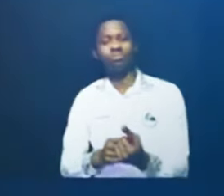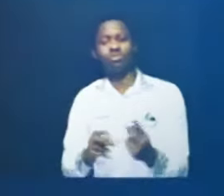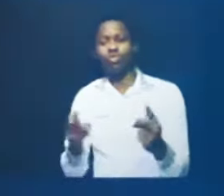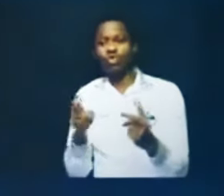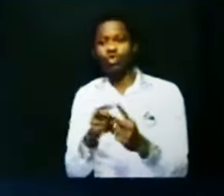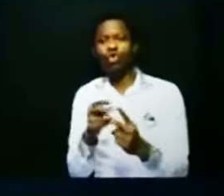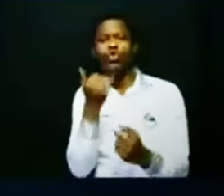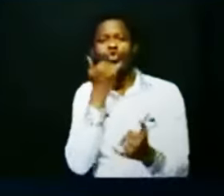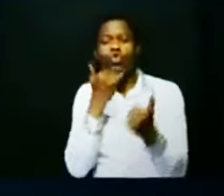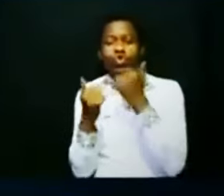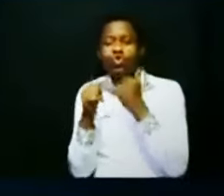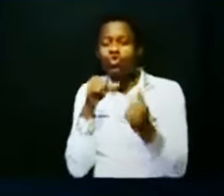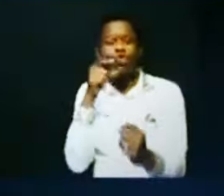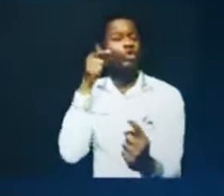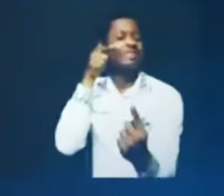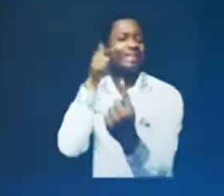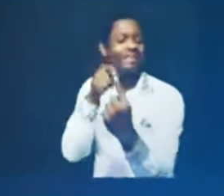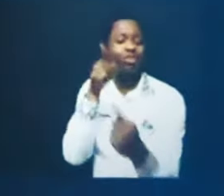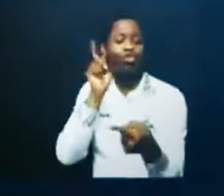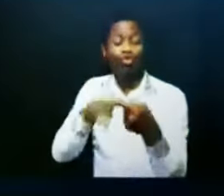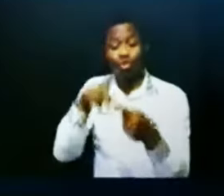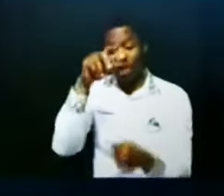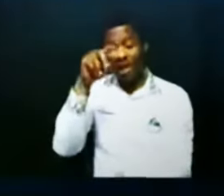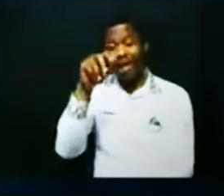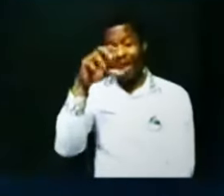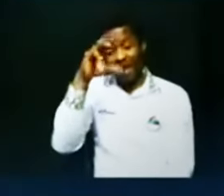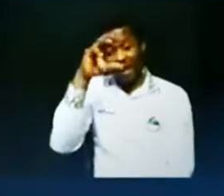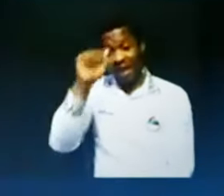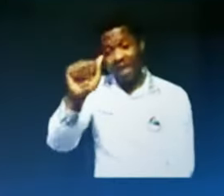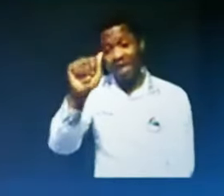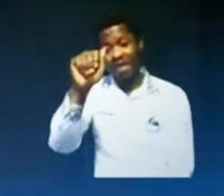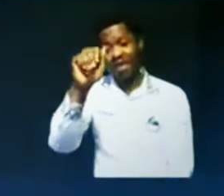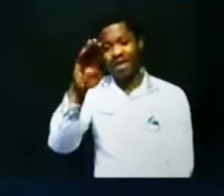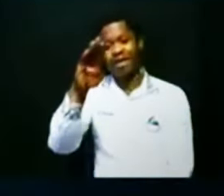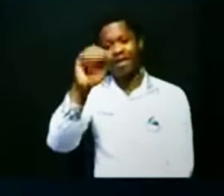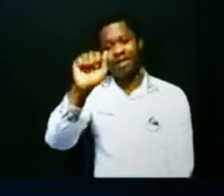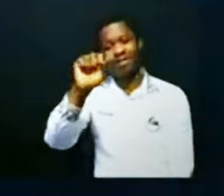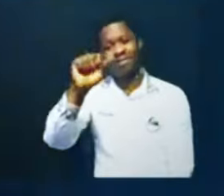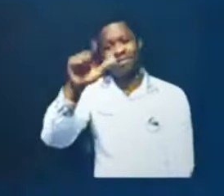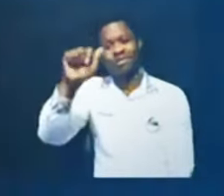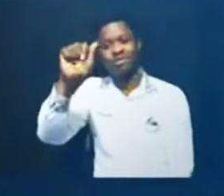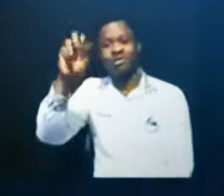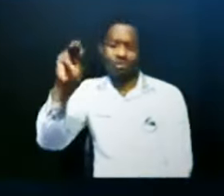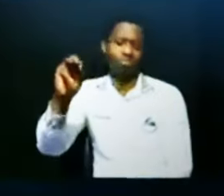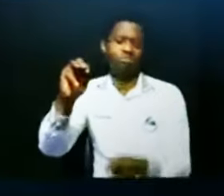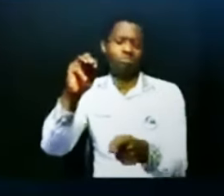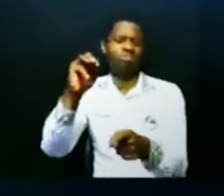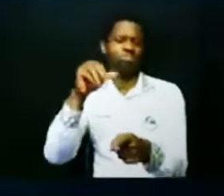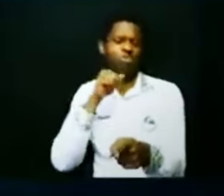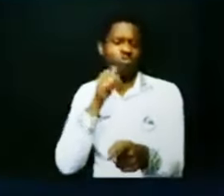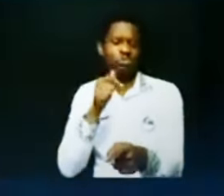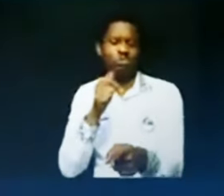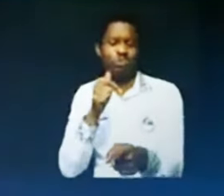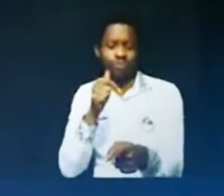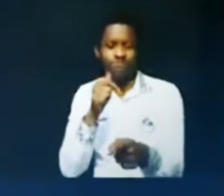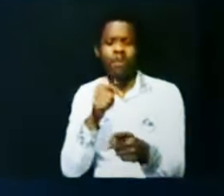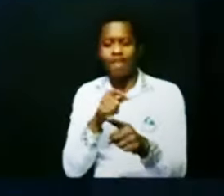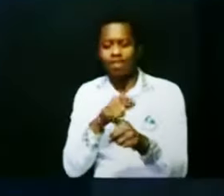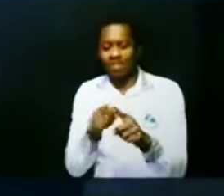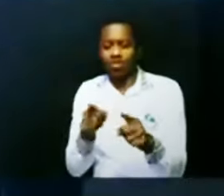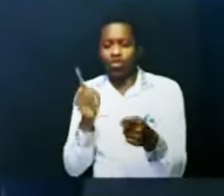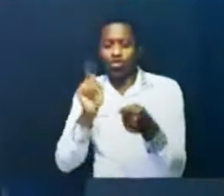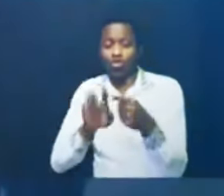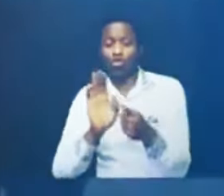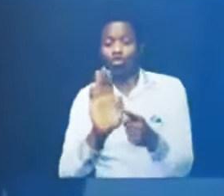ne hu se ninua no ebia ninua be ma na ye nu bibi. Enti o hwe no se asem wi wo de kan akoma to yem ya yantia no ya